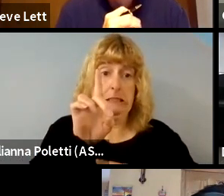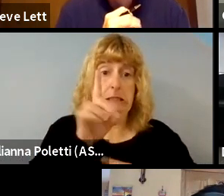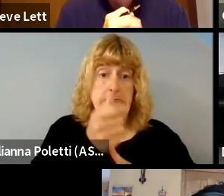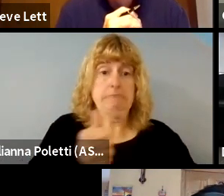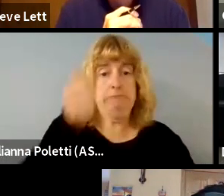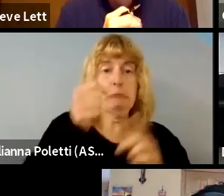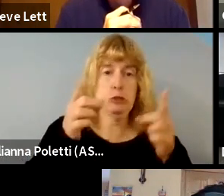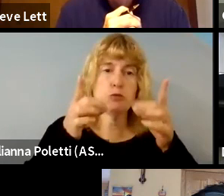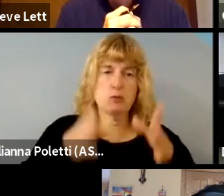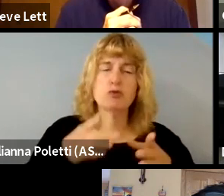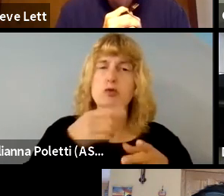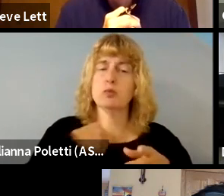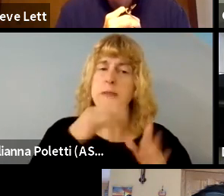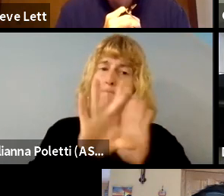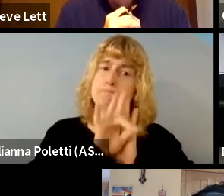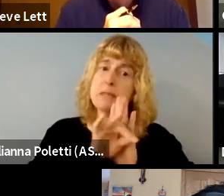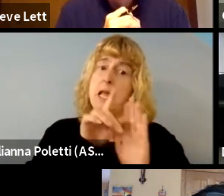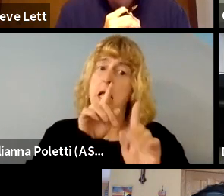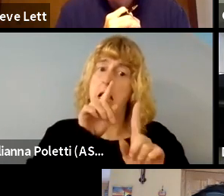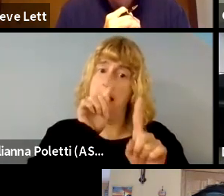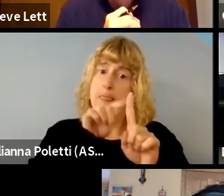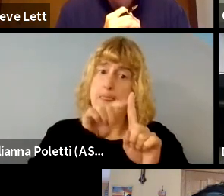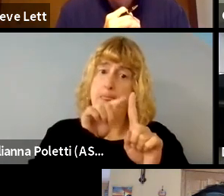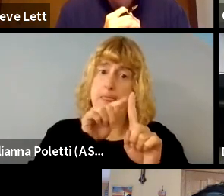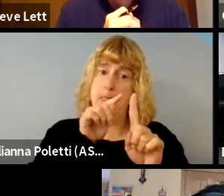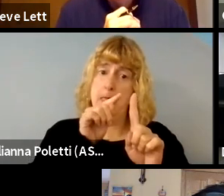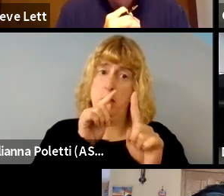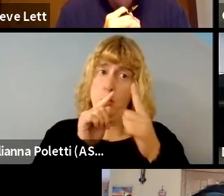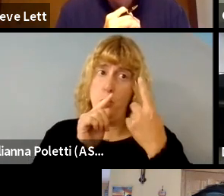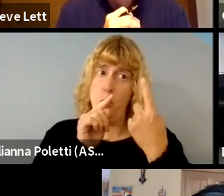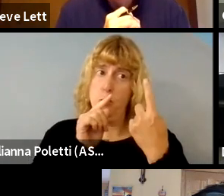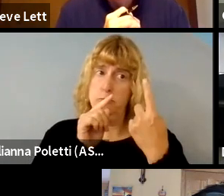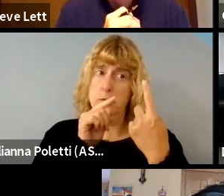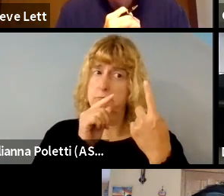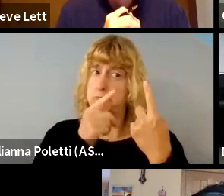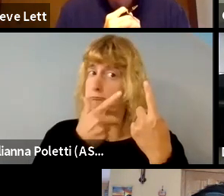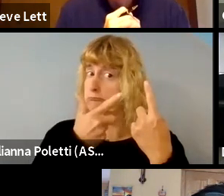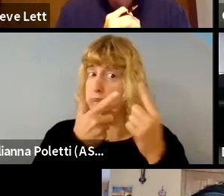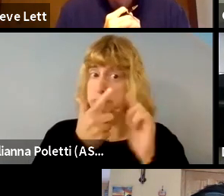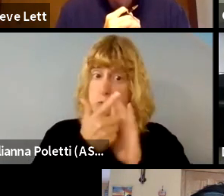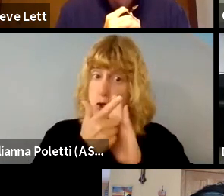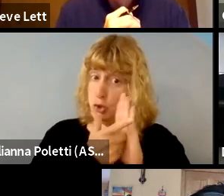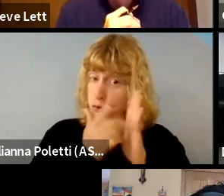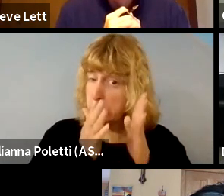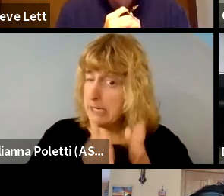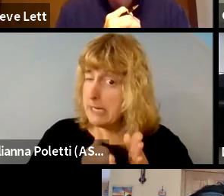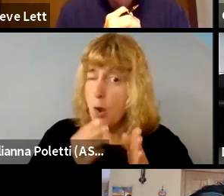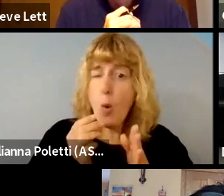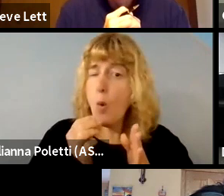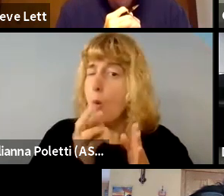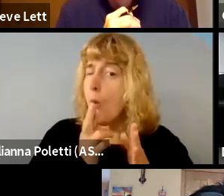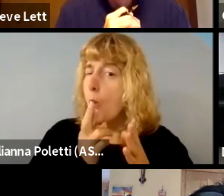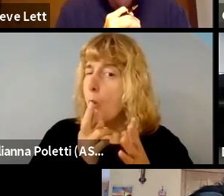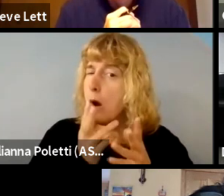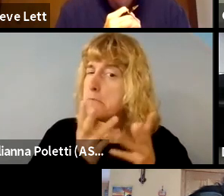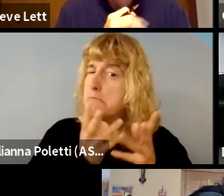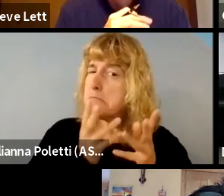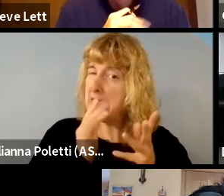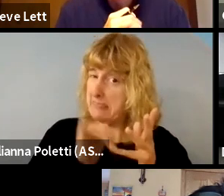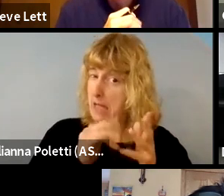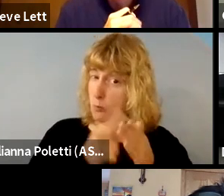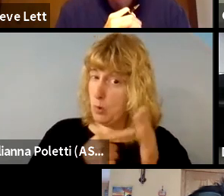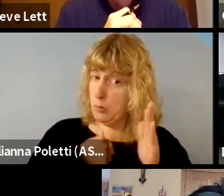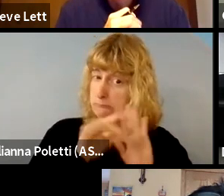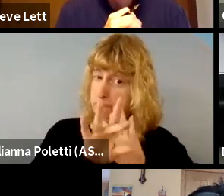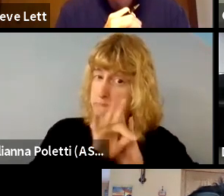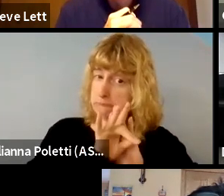the applicant, he is one of what, an attorney? Is that what we're selecting for?